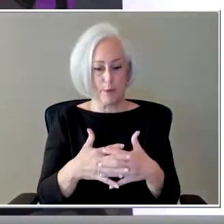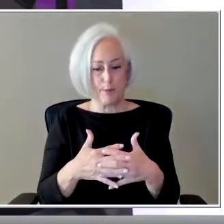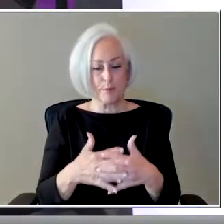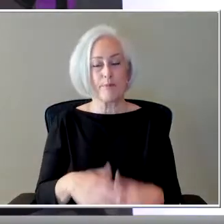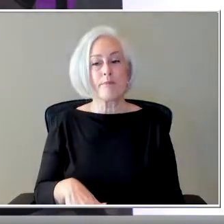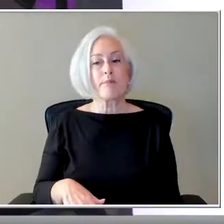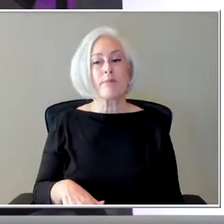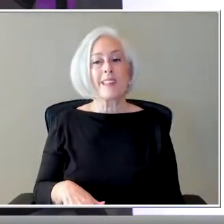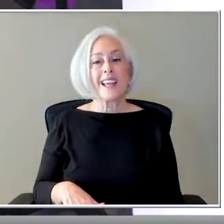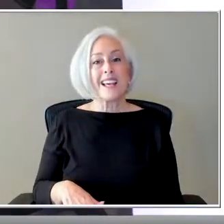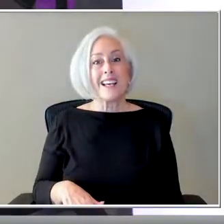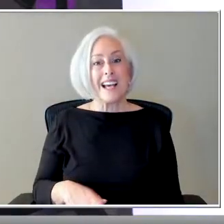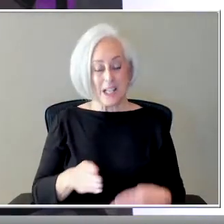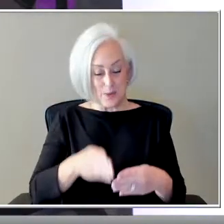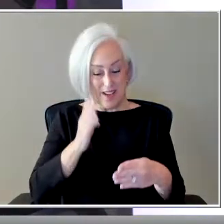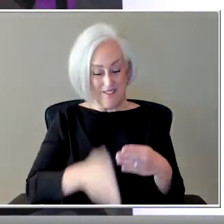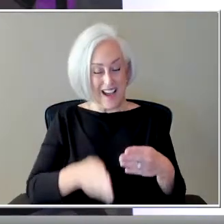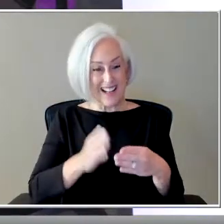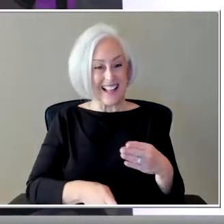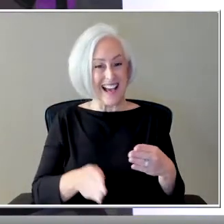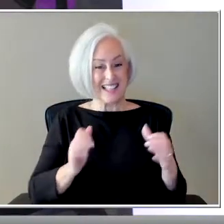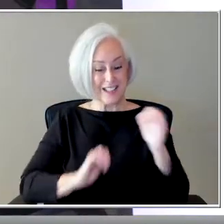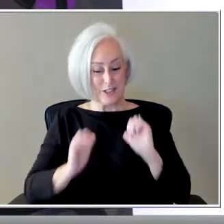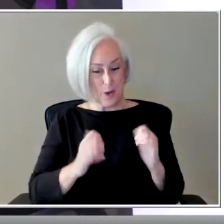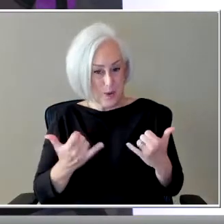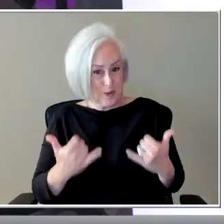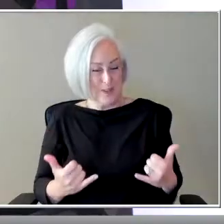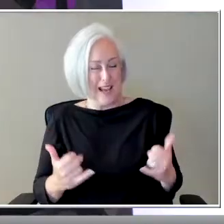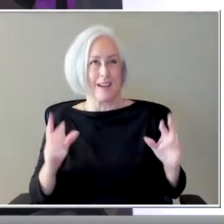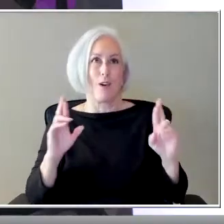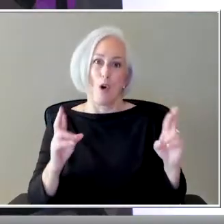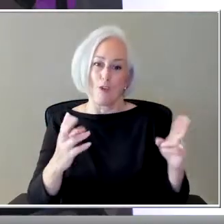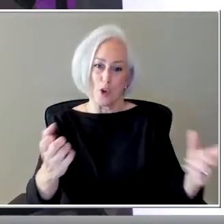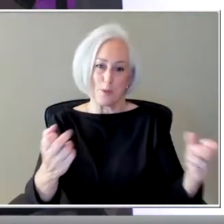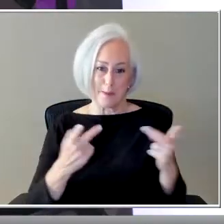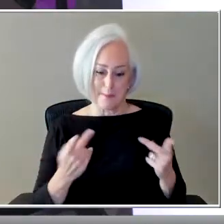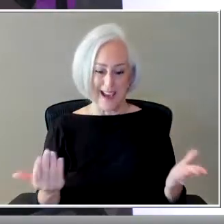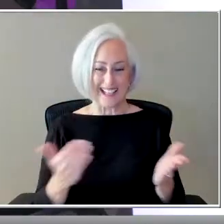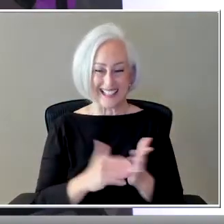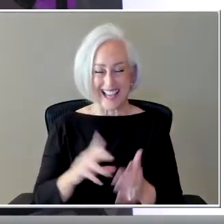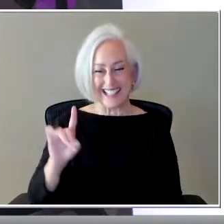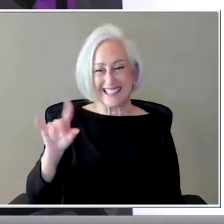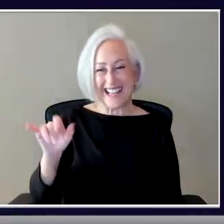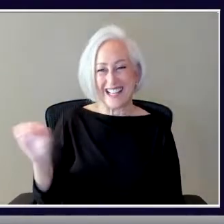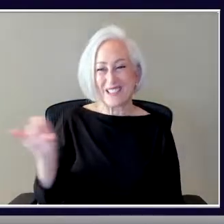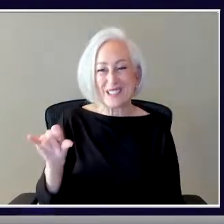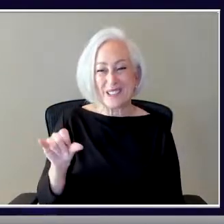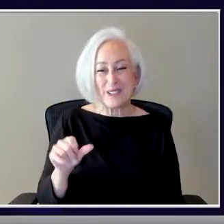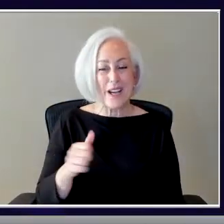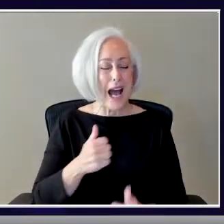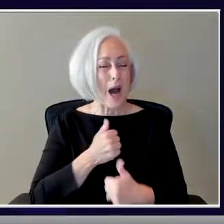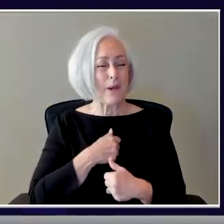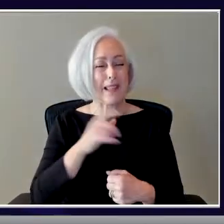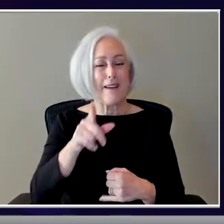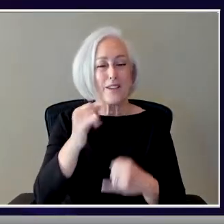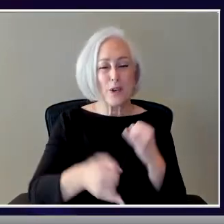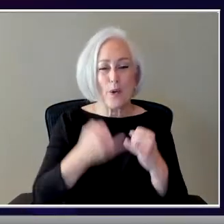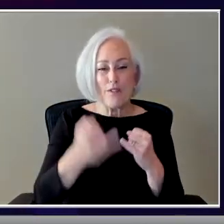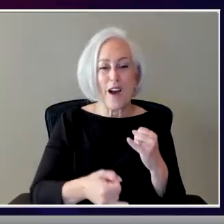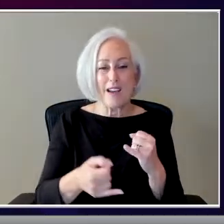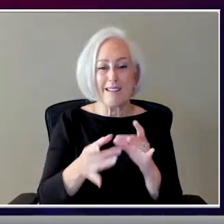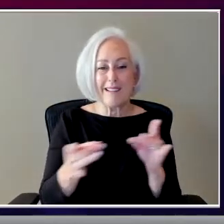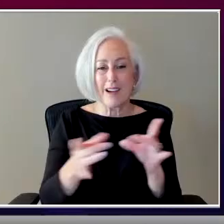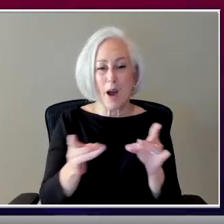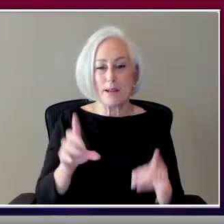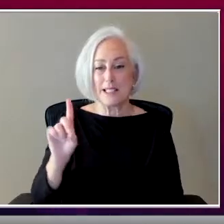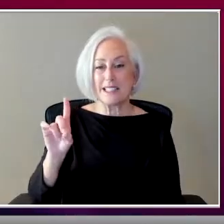this conversation for today, but hope to have you both back again, and Danielle too, I would love some final thoughts from our guest. Danielle, what would you like